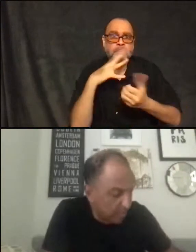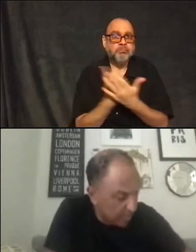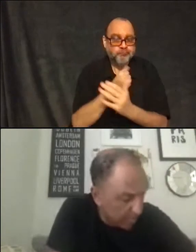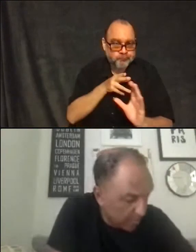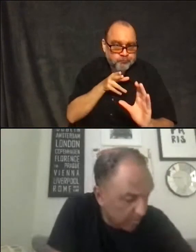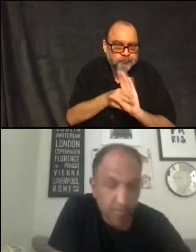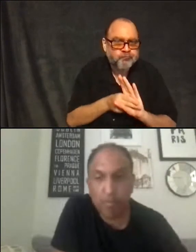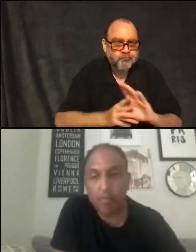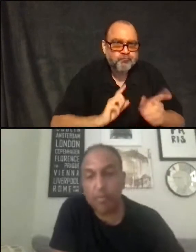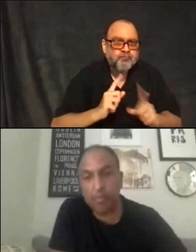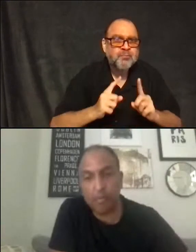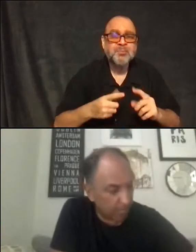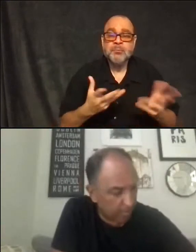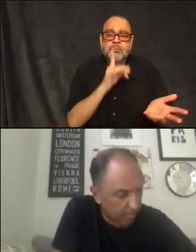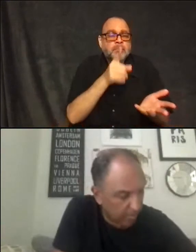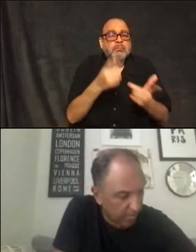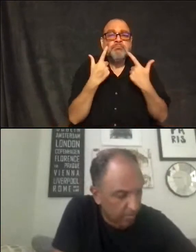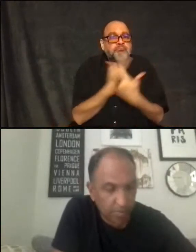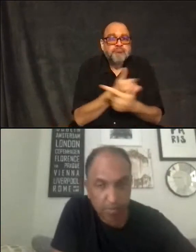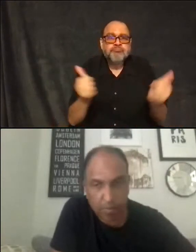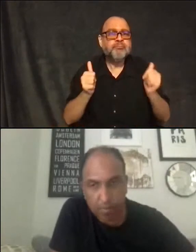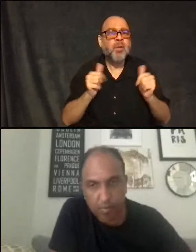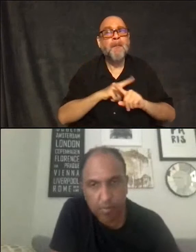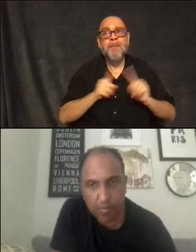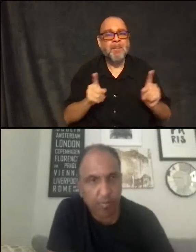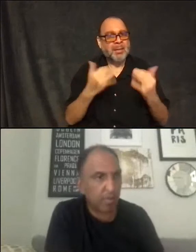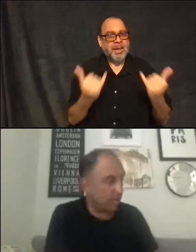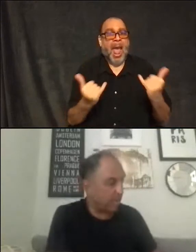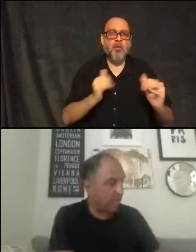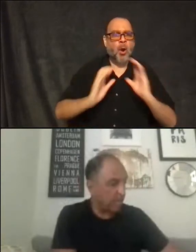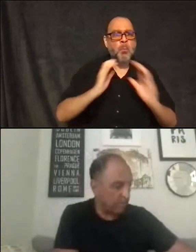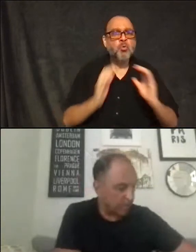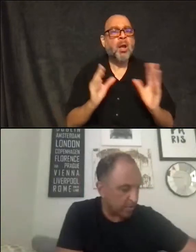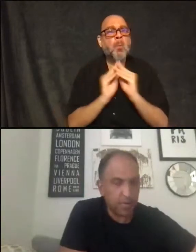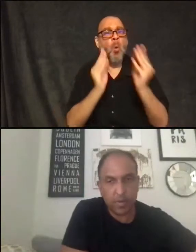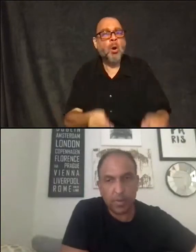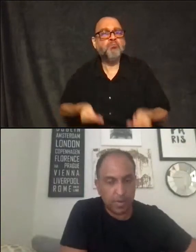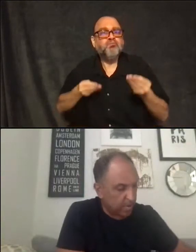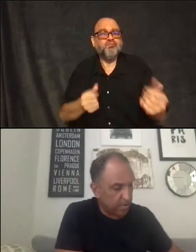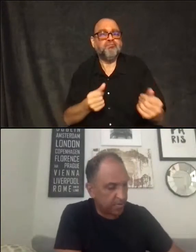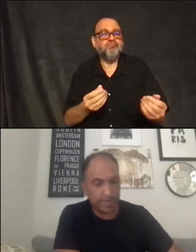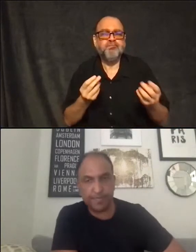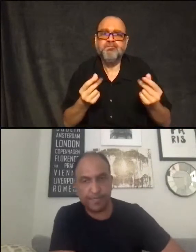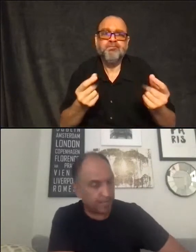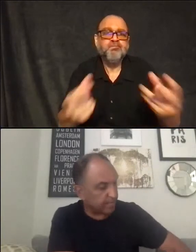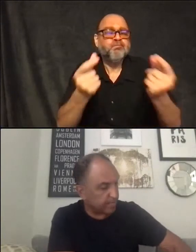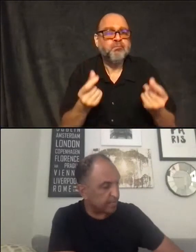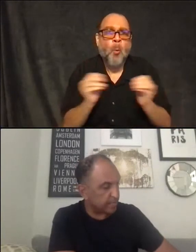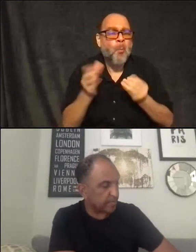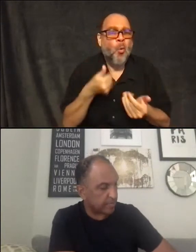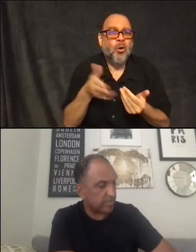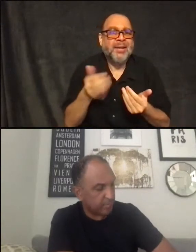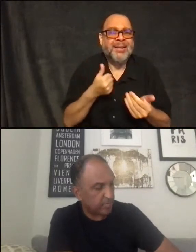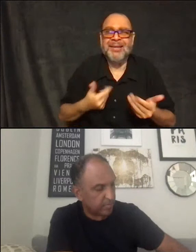all just so much easier than it was before. The barrier to entry to